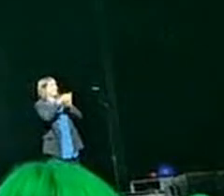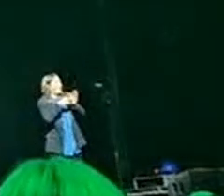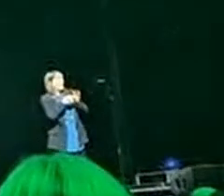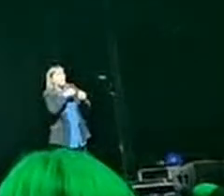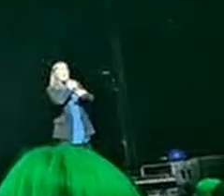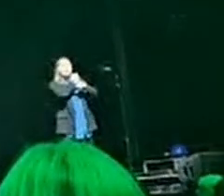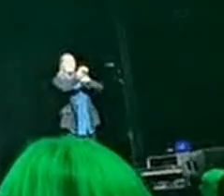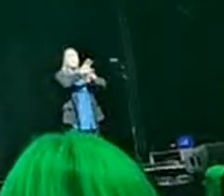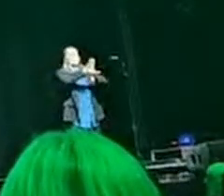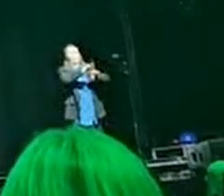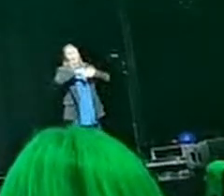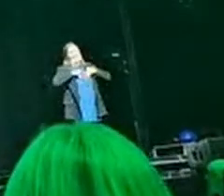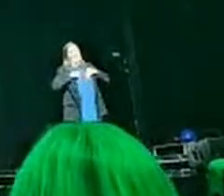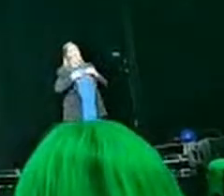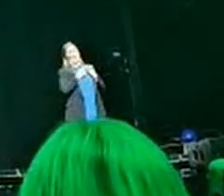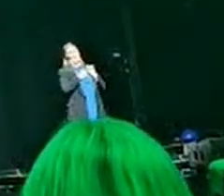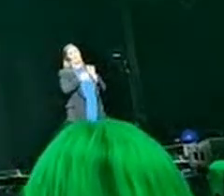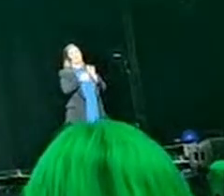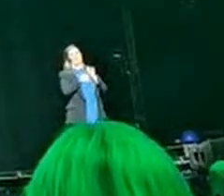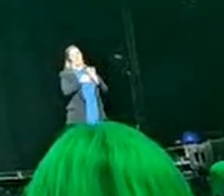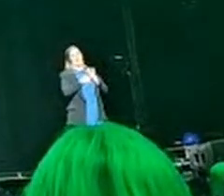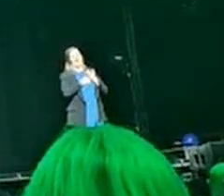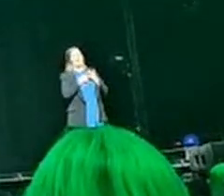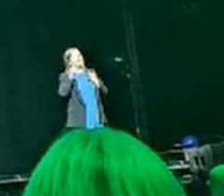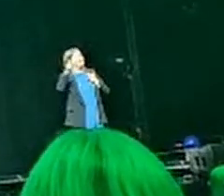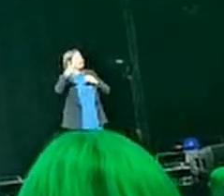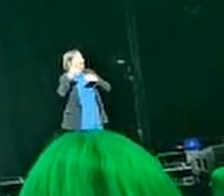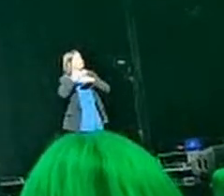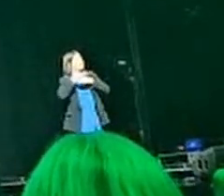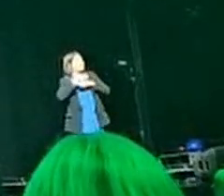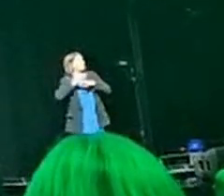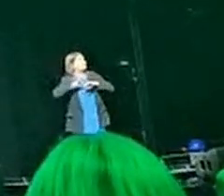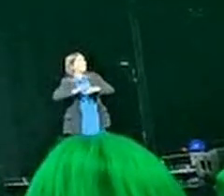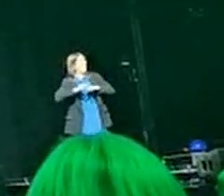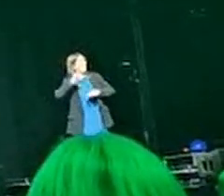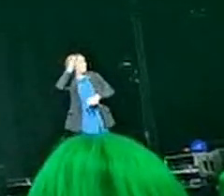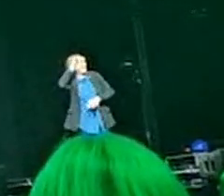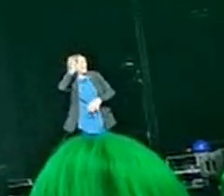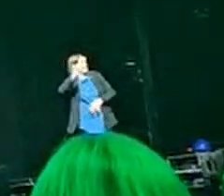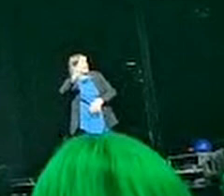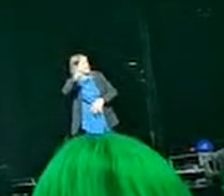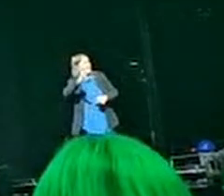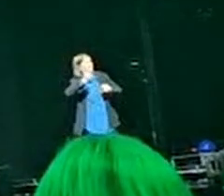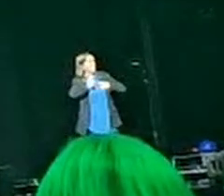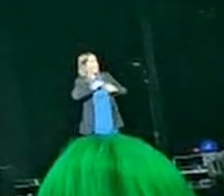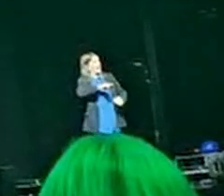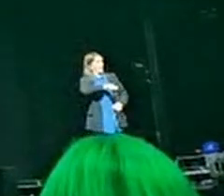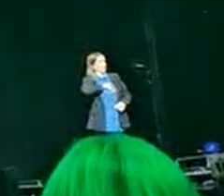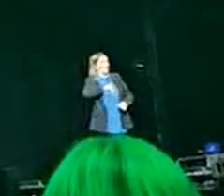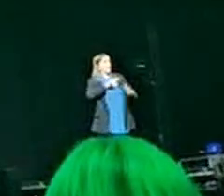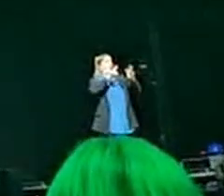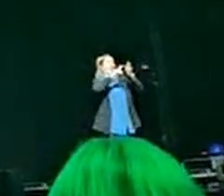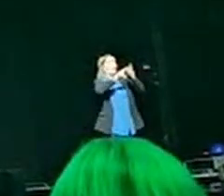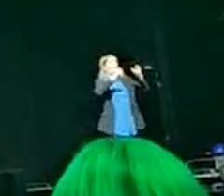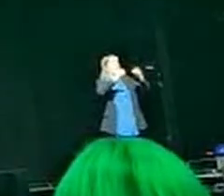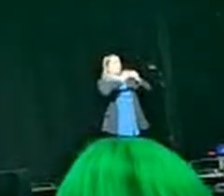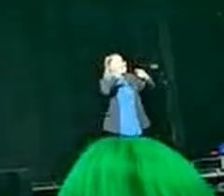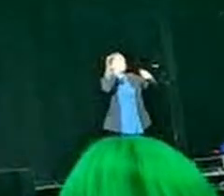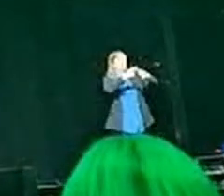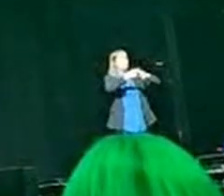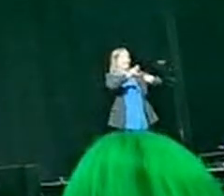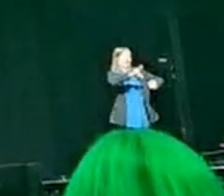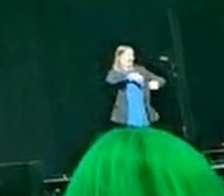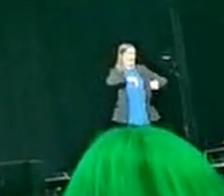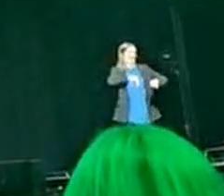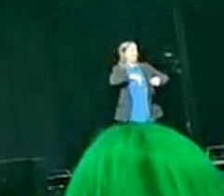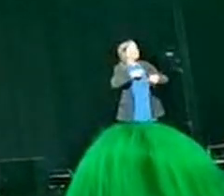refused to accept on principle, even though he works for the British Council. My gong is an OBE, and I've